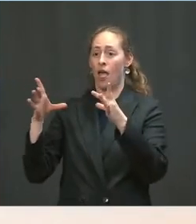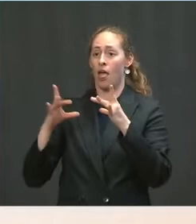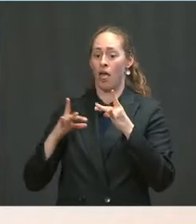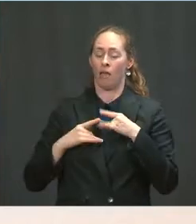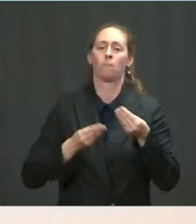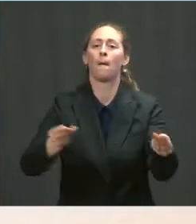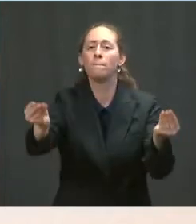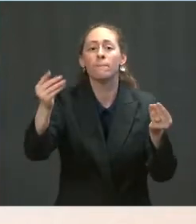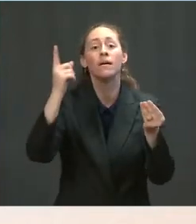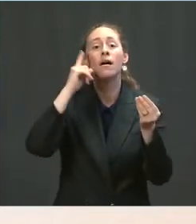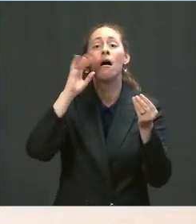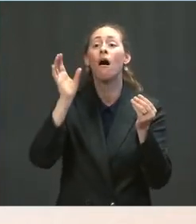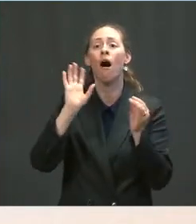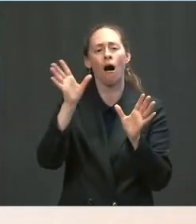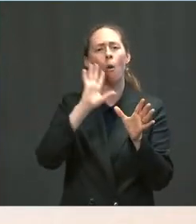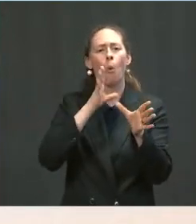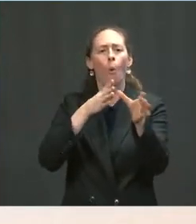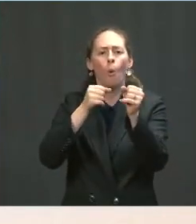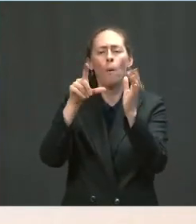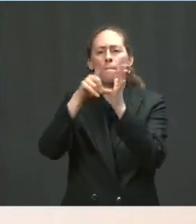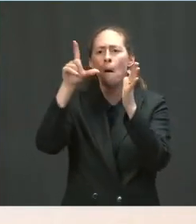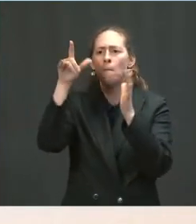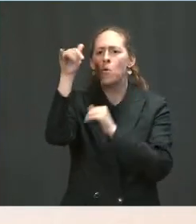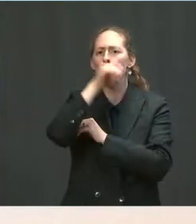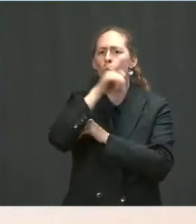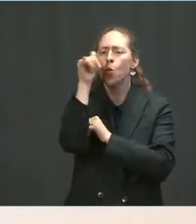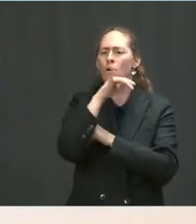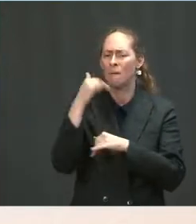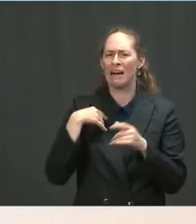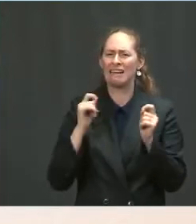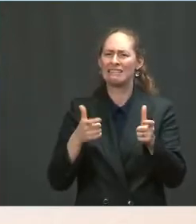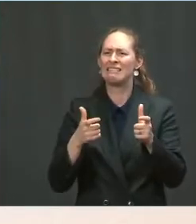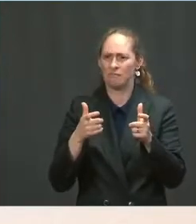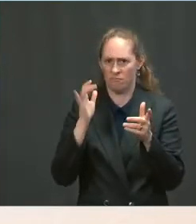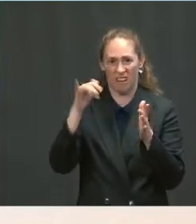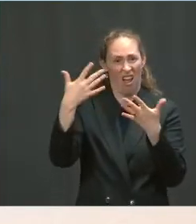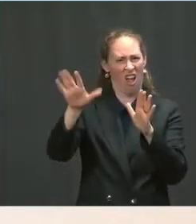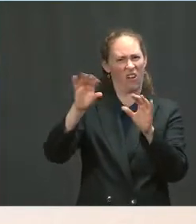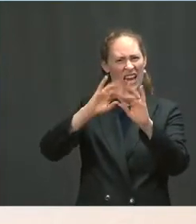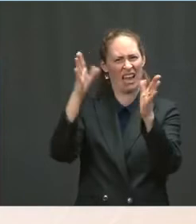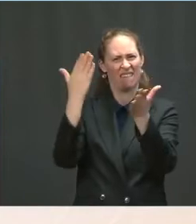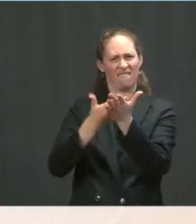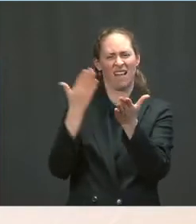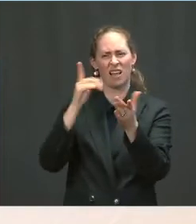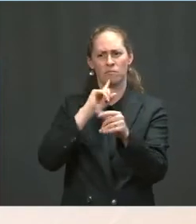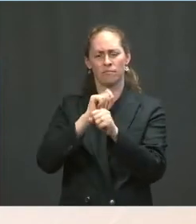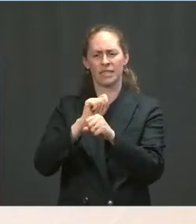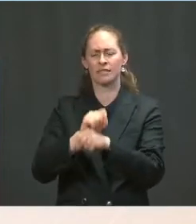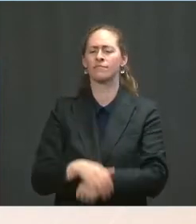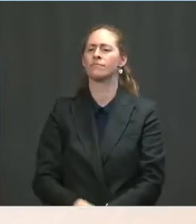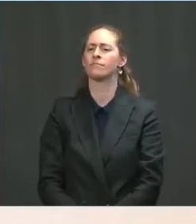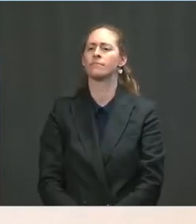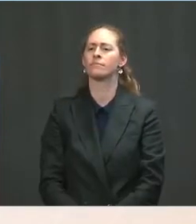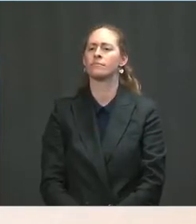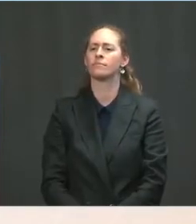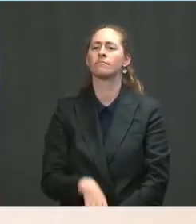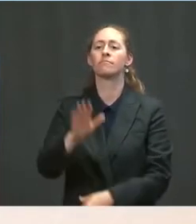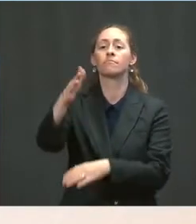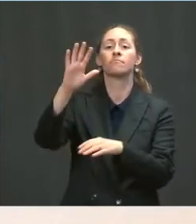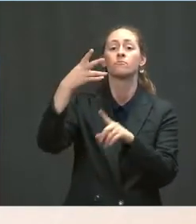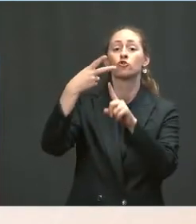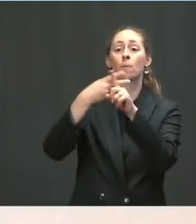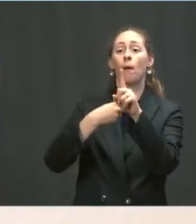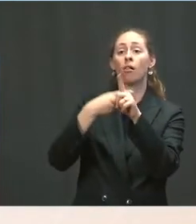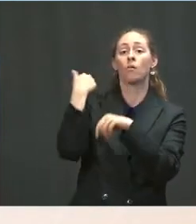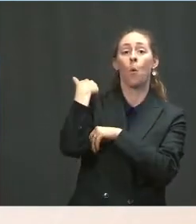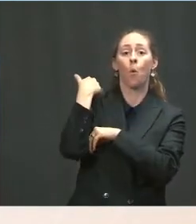really just across the country, and that is just the fact. 2 months ago, only 1% of COVID in the U.S. were Delta.